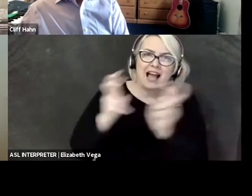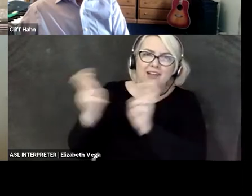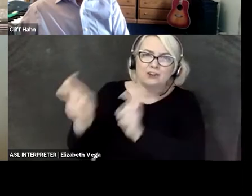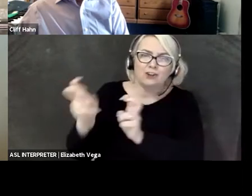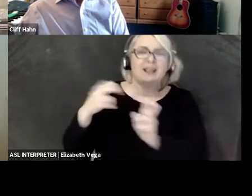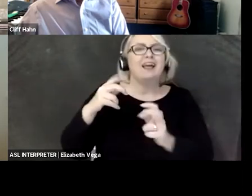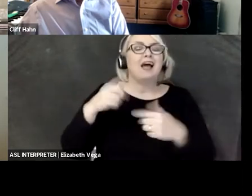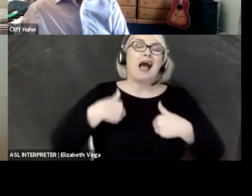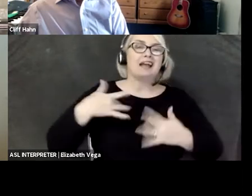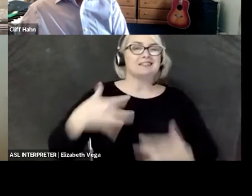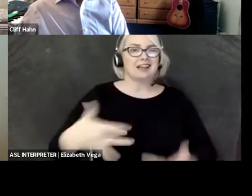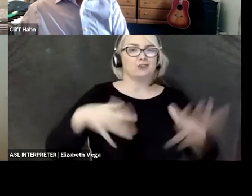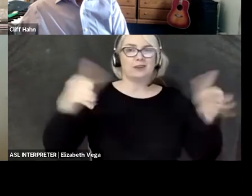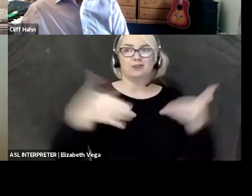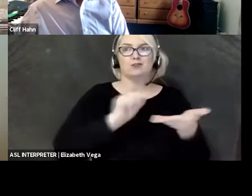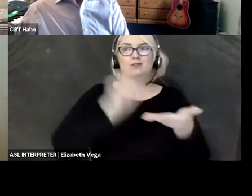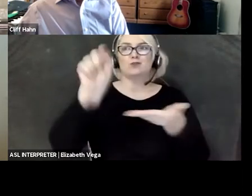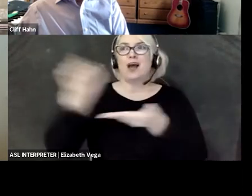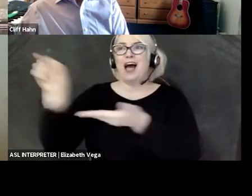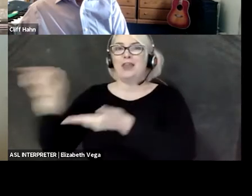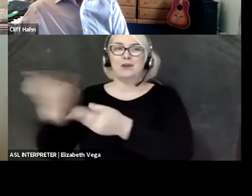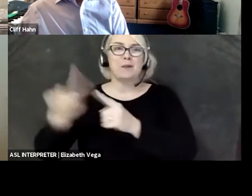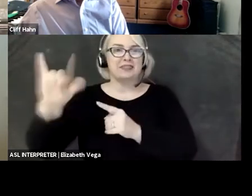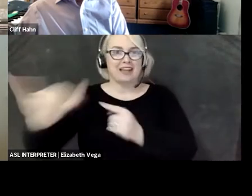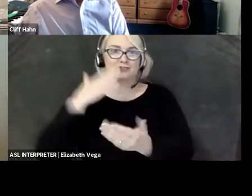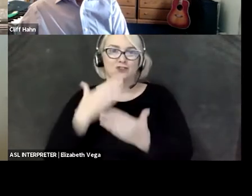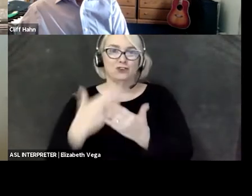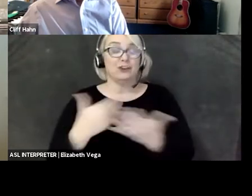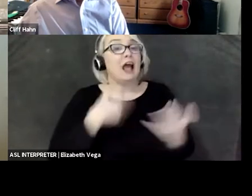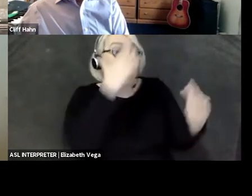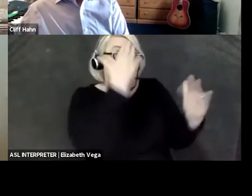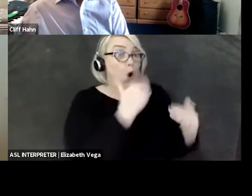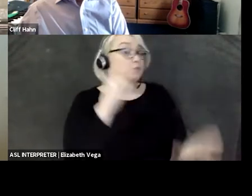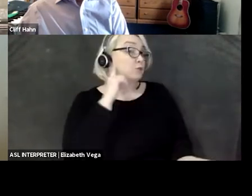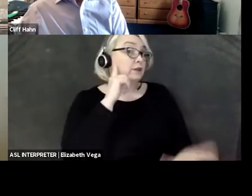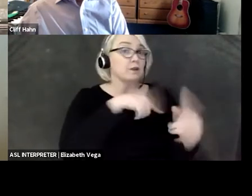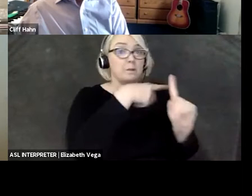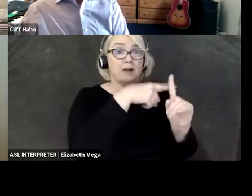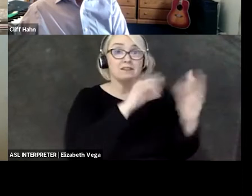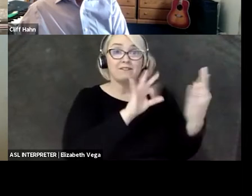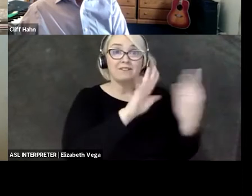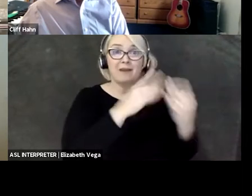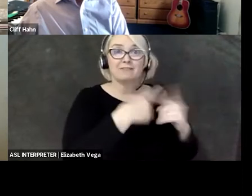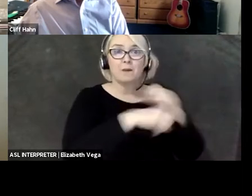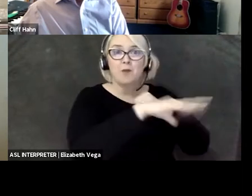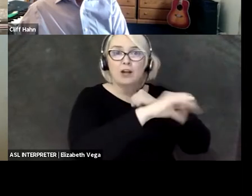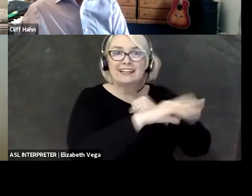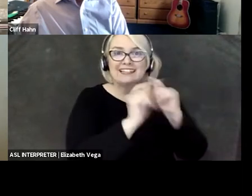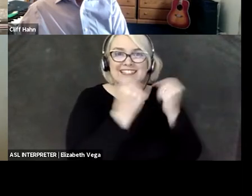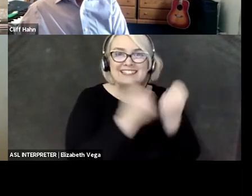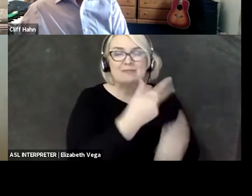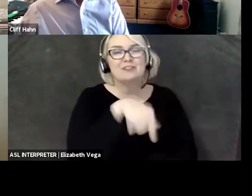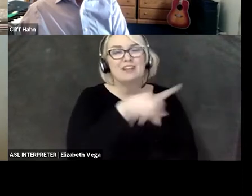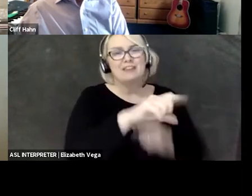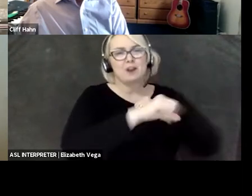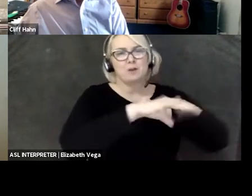news. Other than that, I hope to just hear positive feedback from our marketing teams, who are certainly marketing it on social media